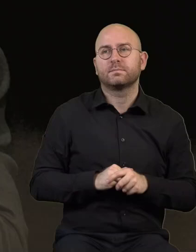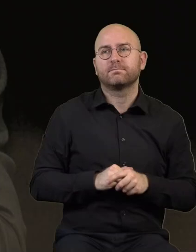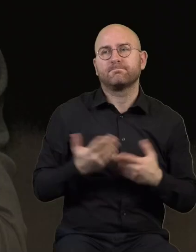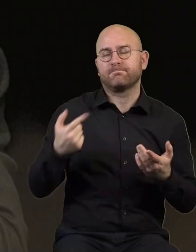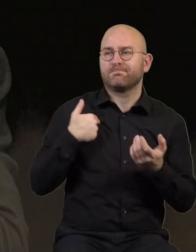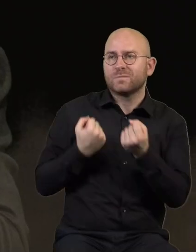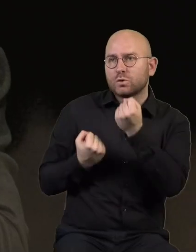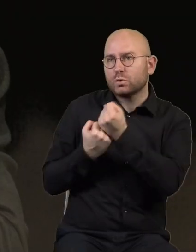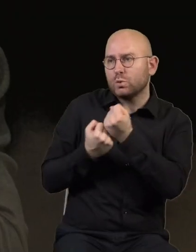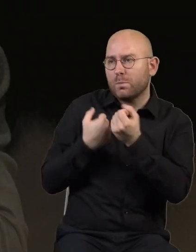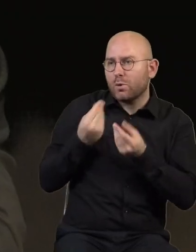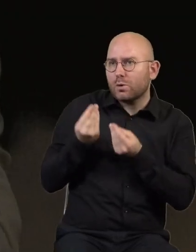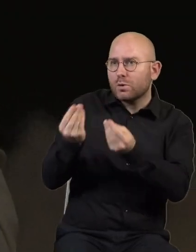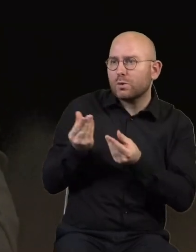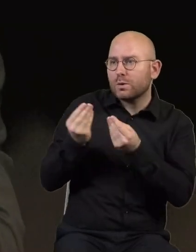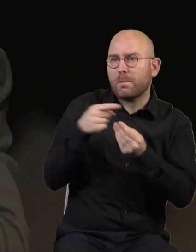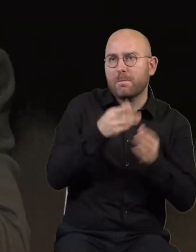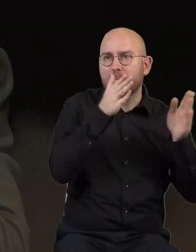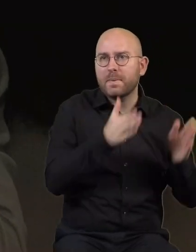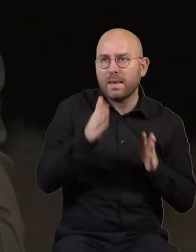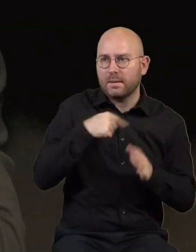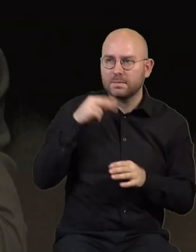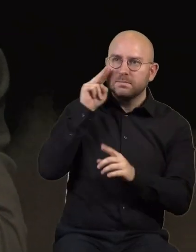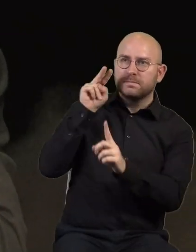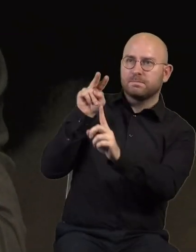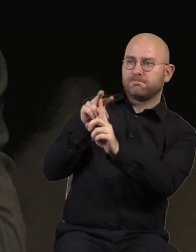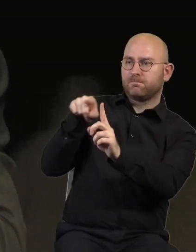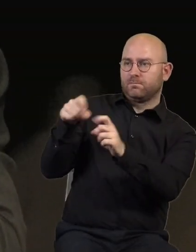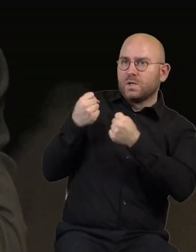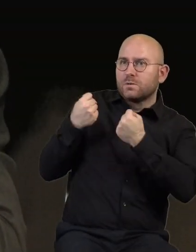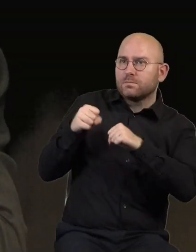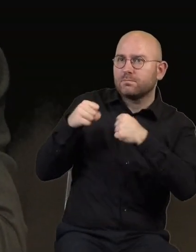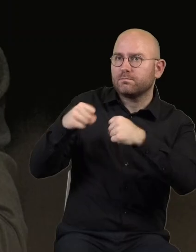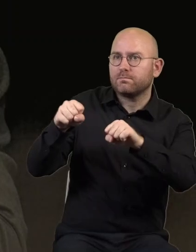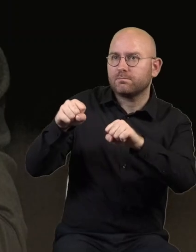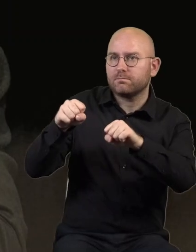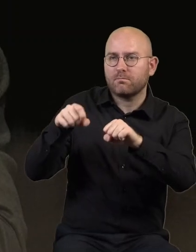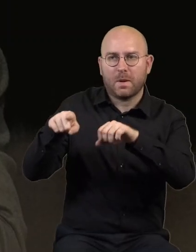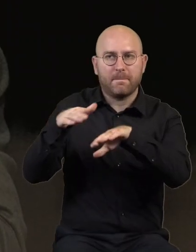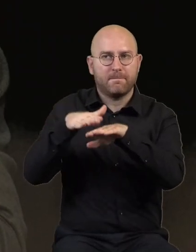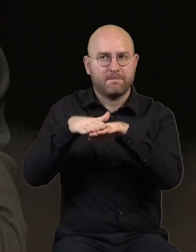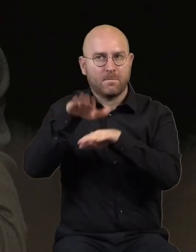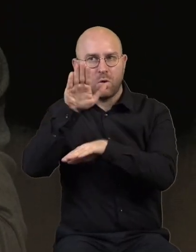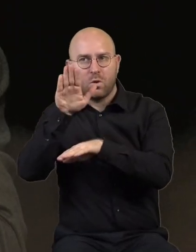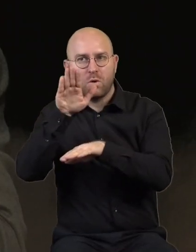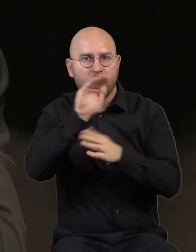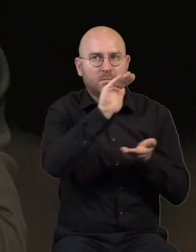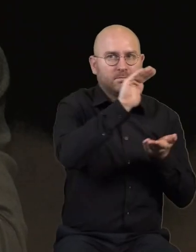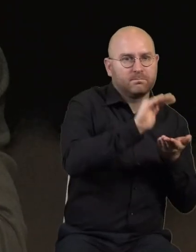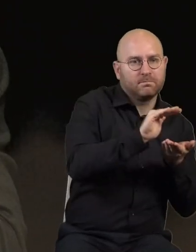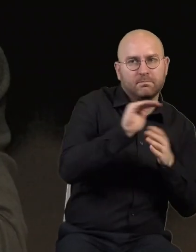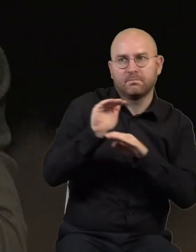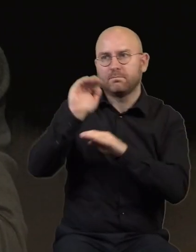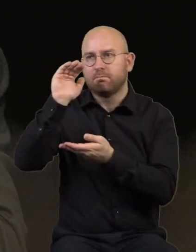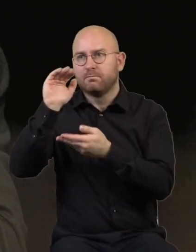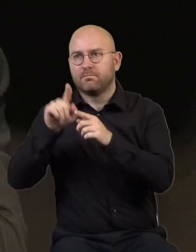the infrastructure aspect itself. It was also mentioned here, it's not just about the assets, it's about the operations of these assets, it's